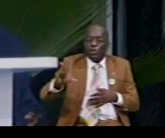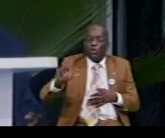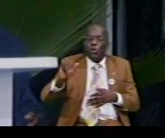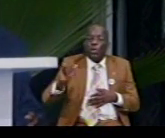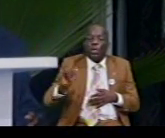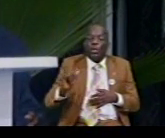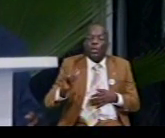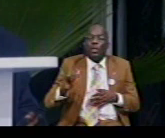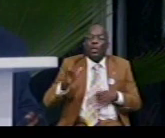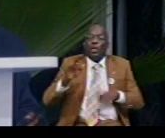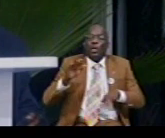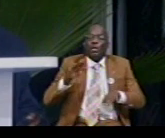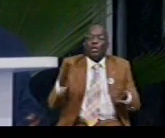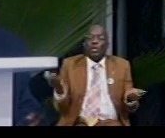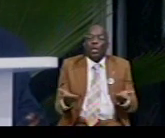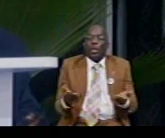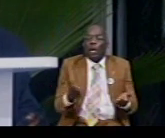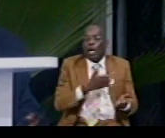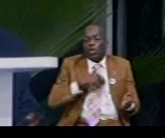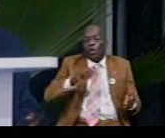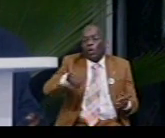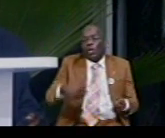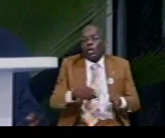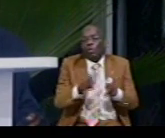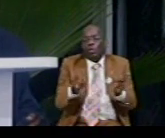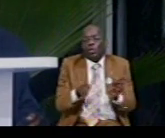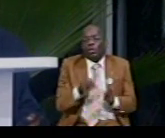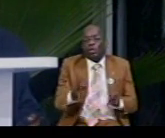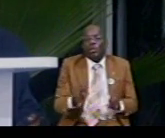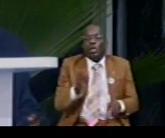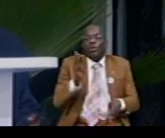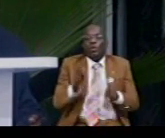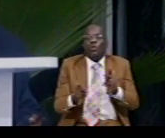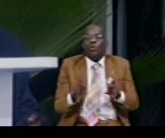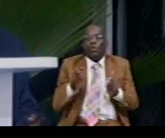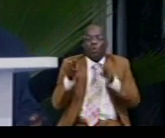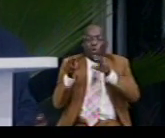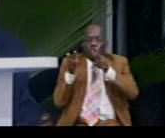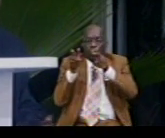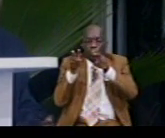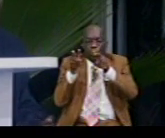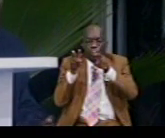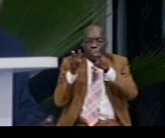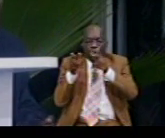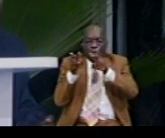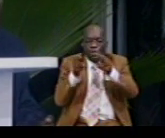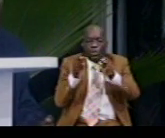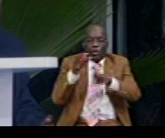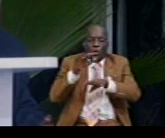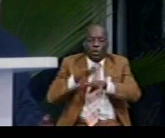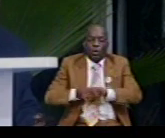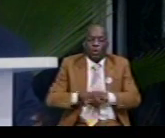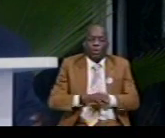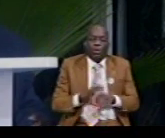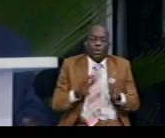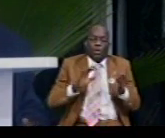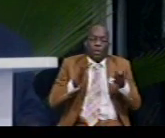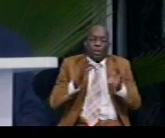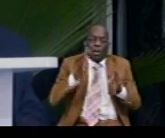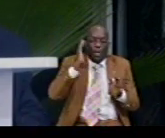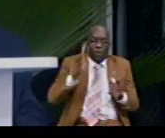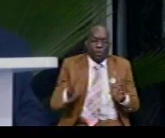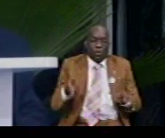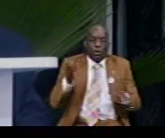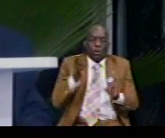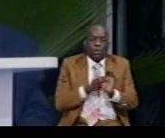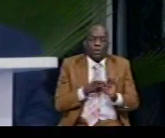locations. Then those watching online also, we hook up online. More details